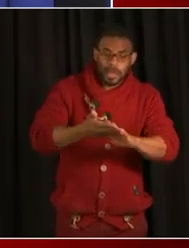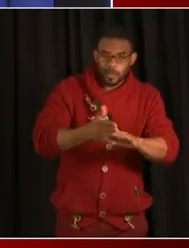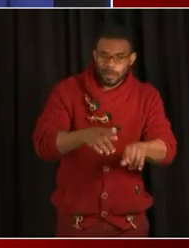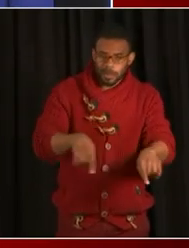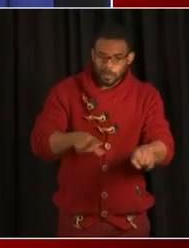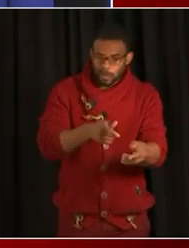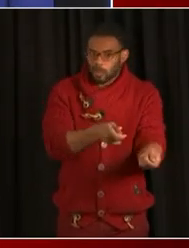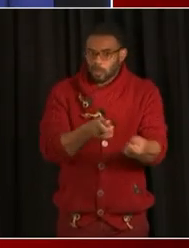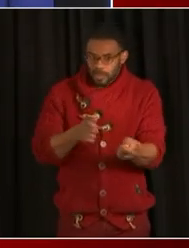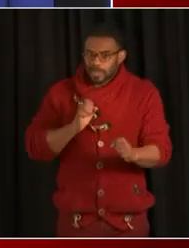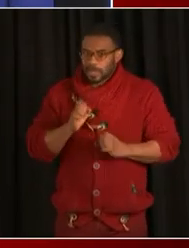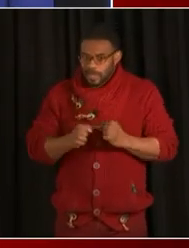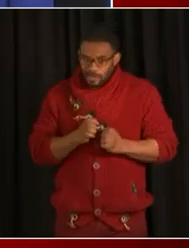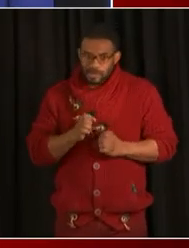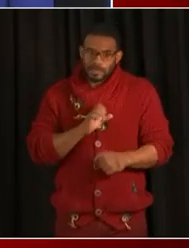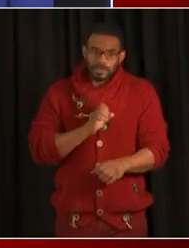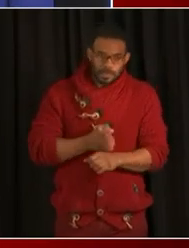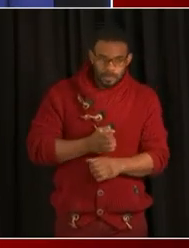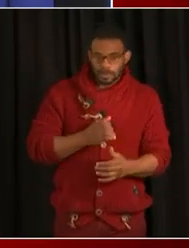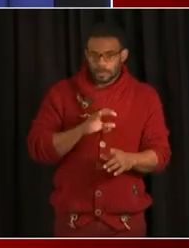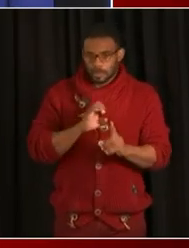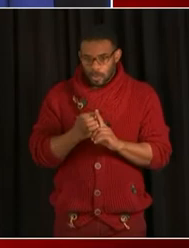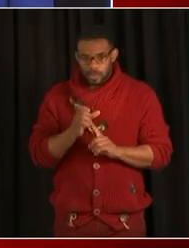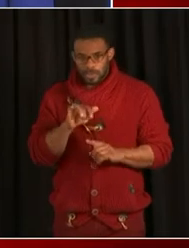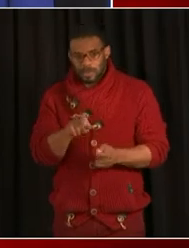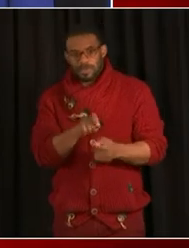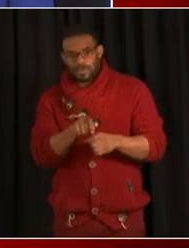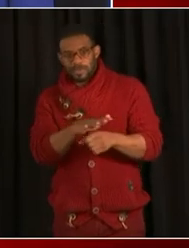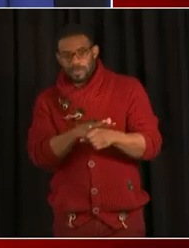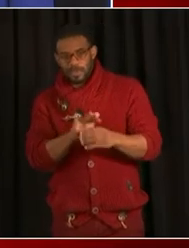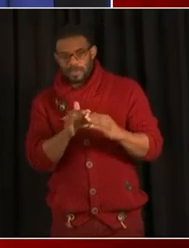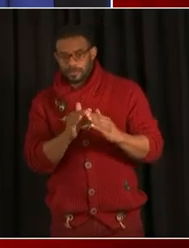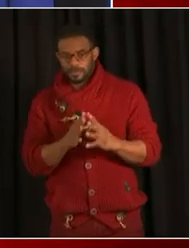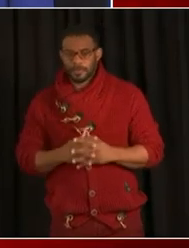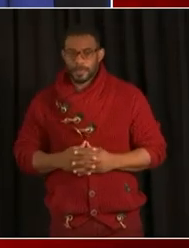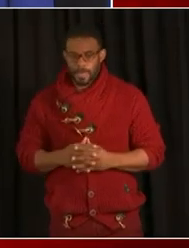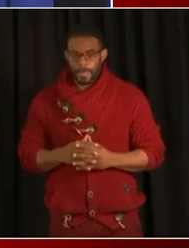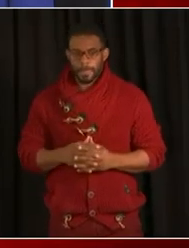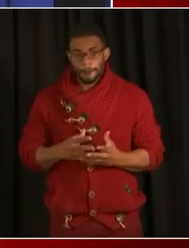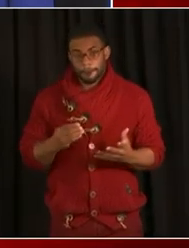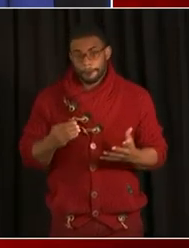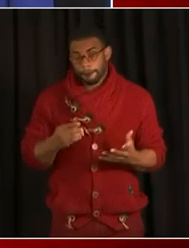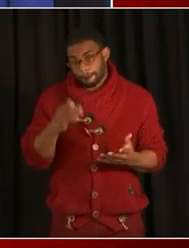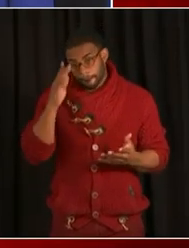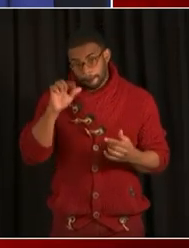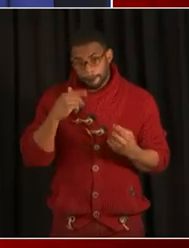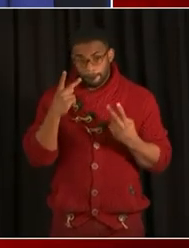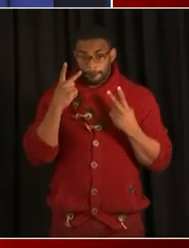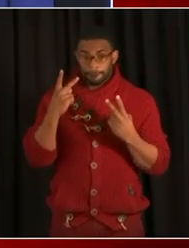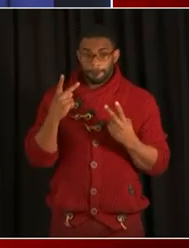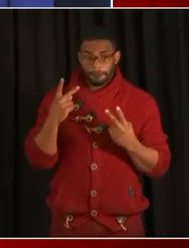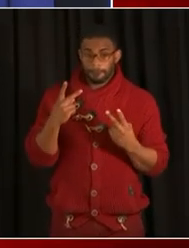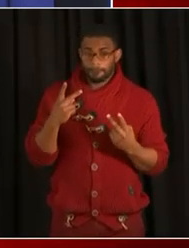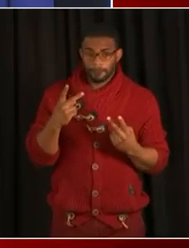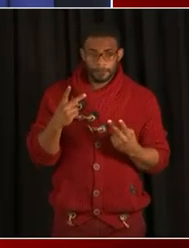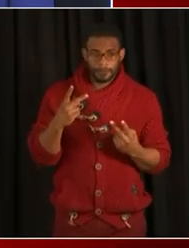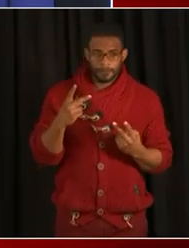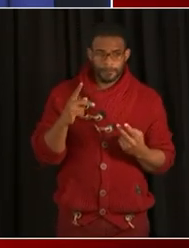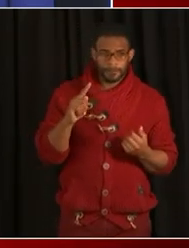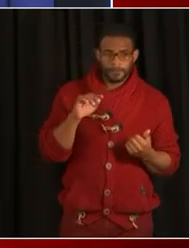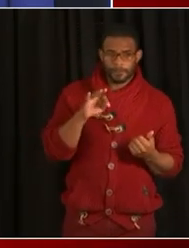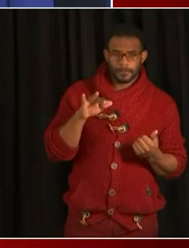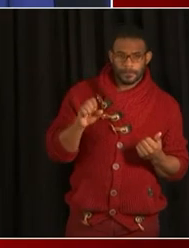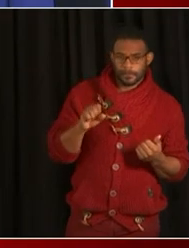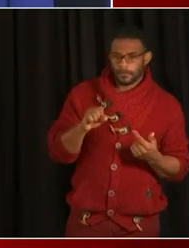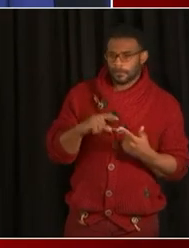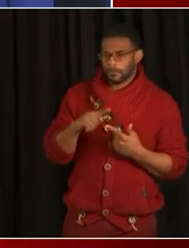ones that brings the energy and the culture to that specific sector of neighborhood. And, when we see, TIFs